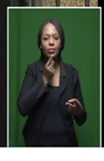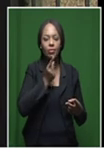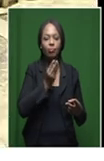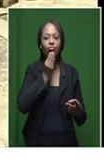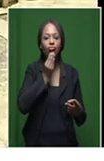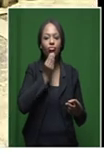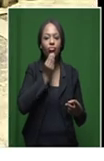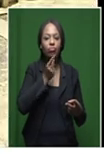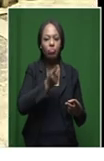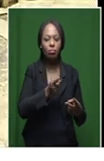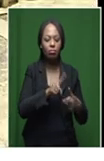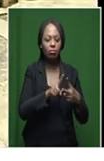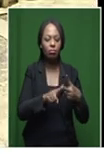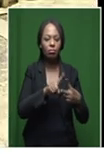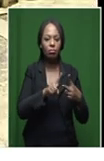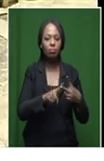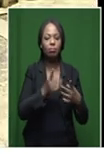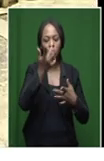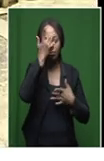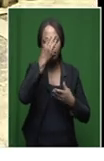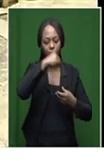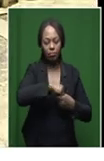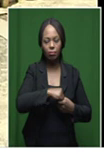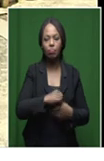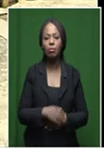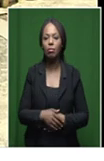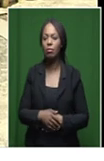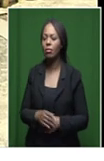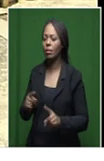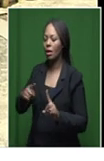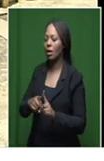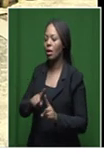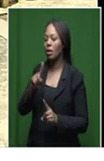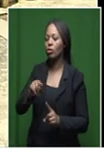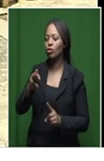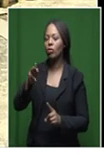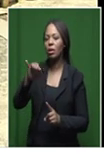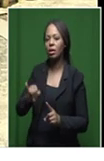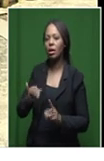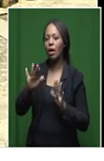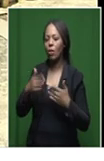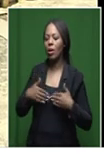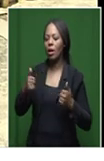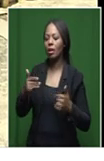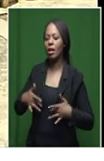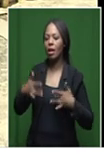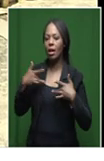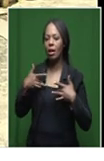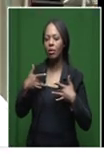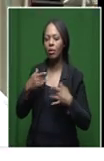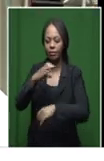Both of them. But how has Zwane managed to live a healthy life with hypertension? I attend